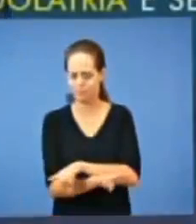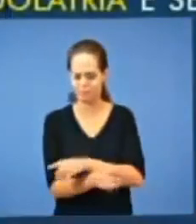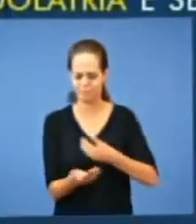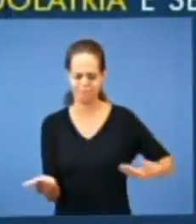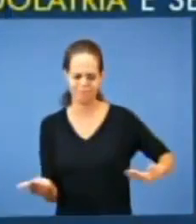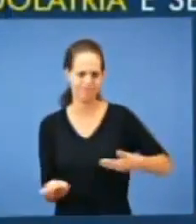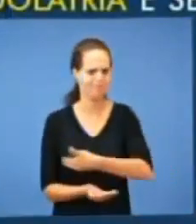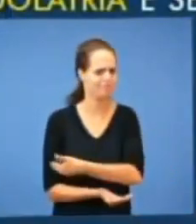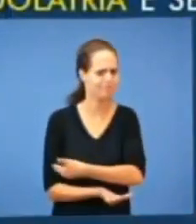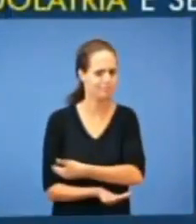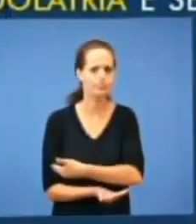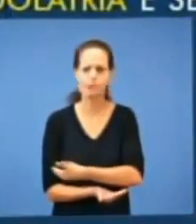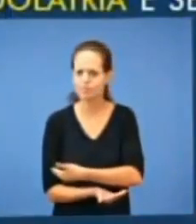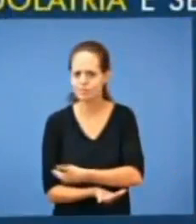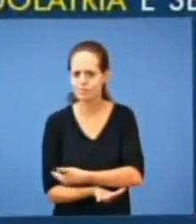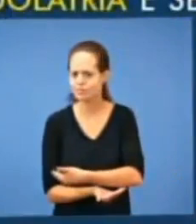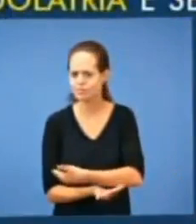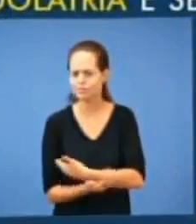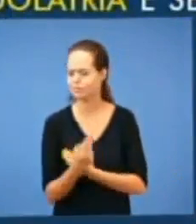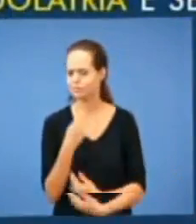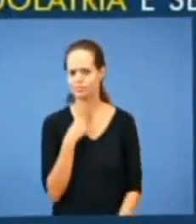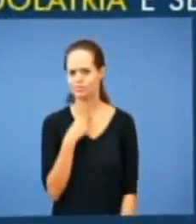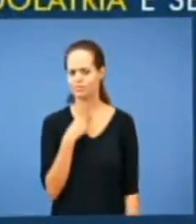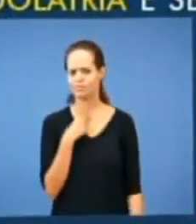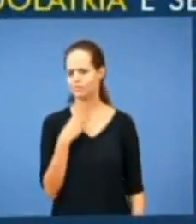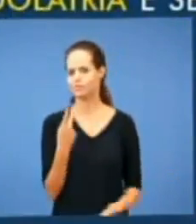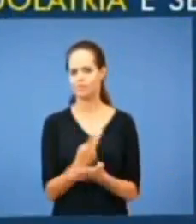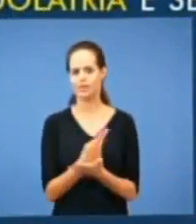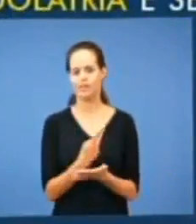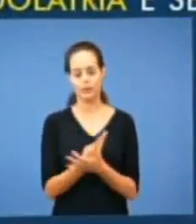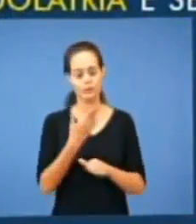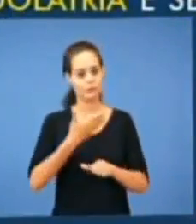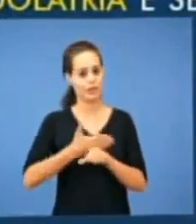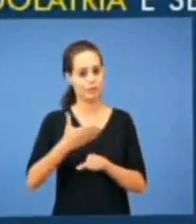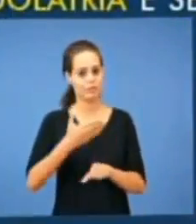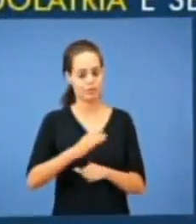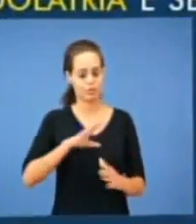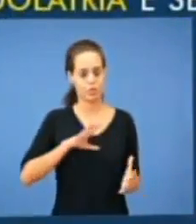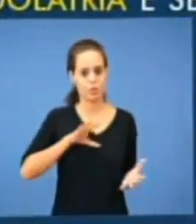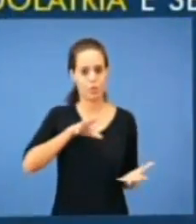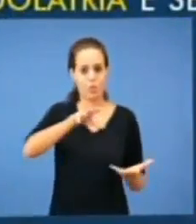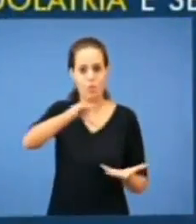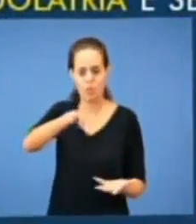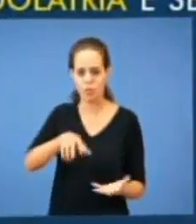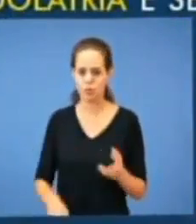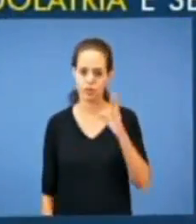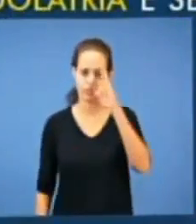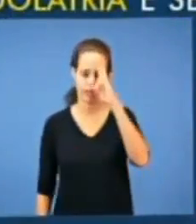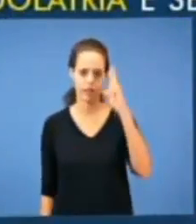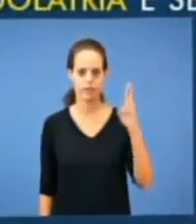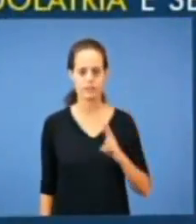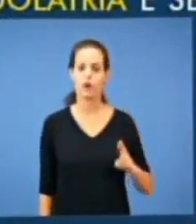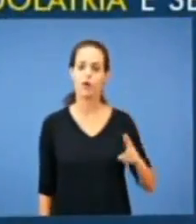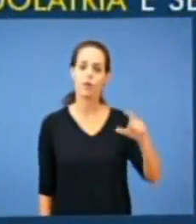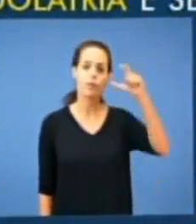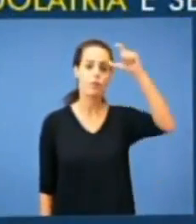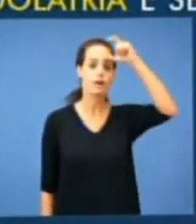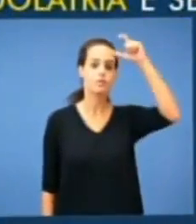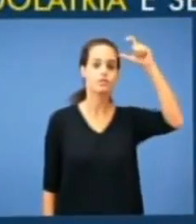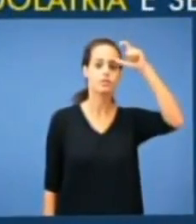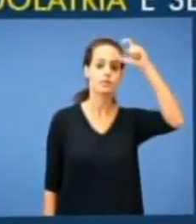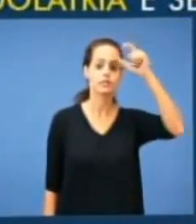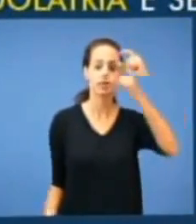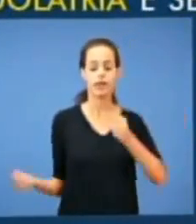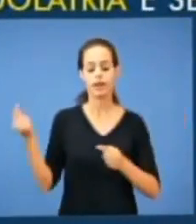So therefore, that was the great practice used by the world, the flesh, and the enemy of